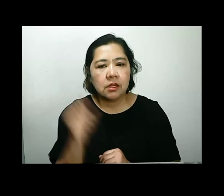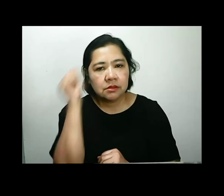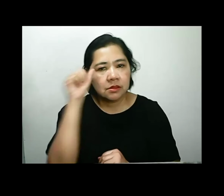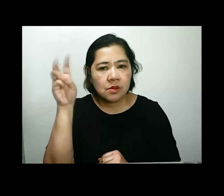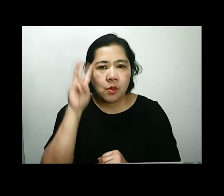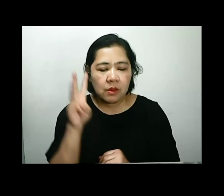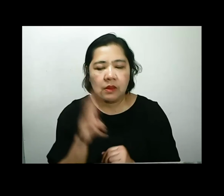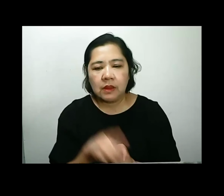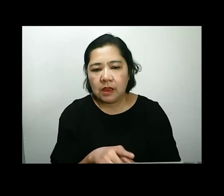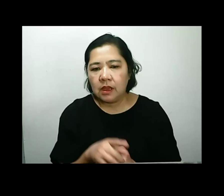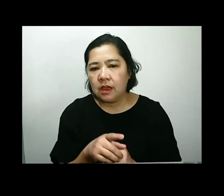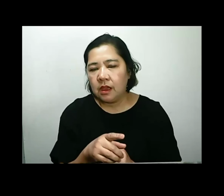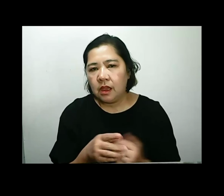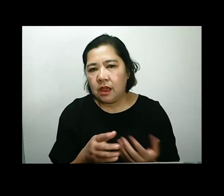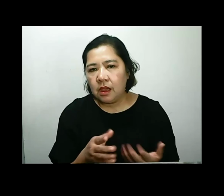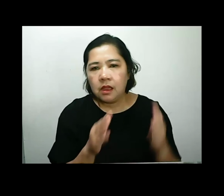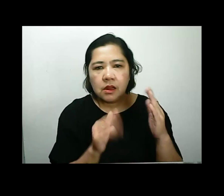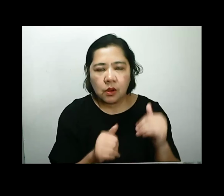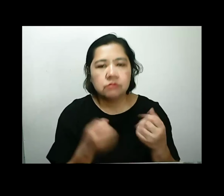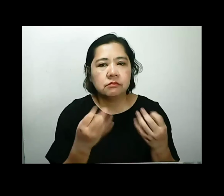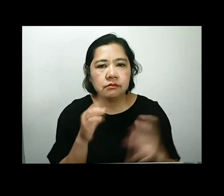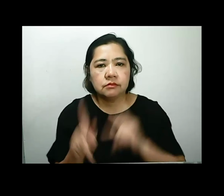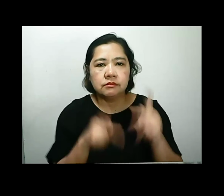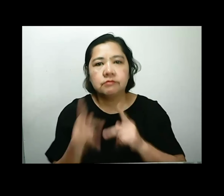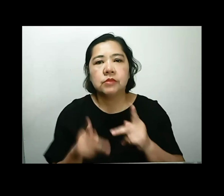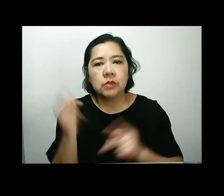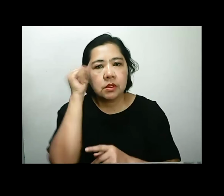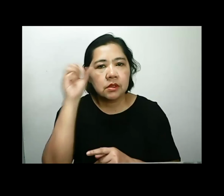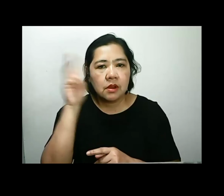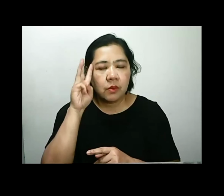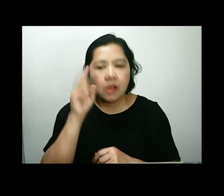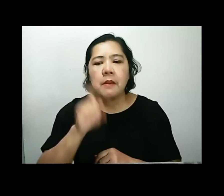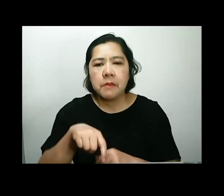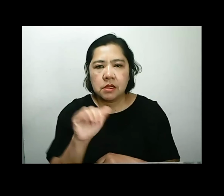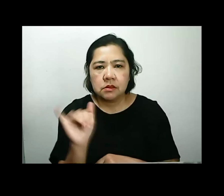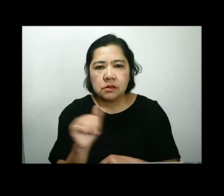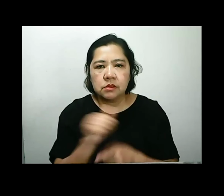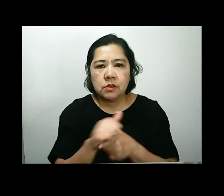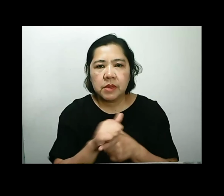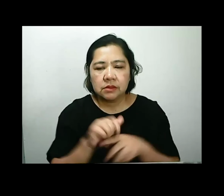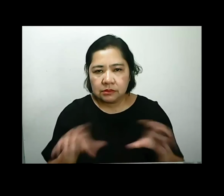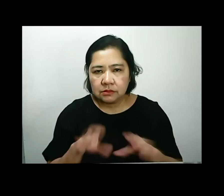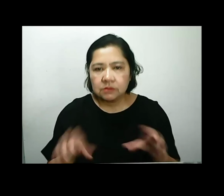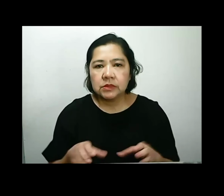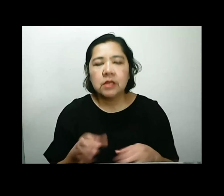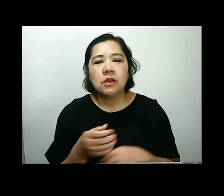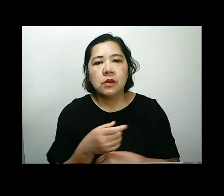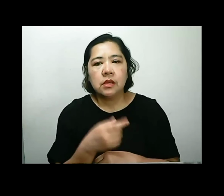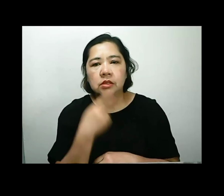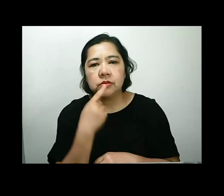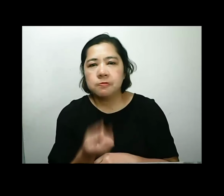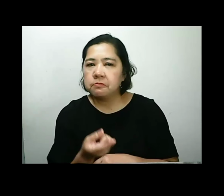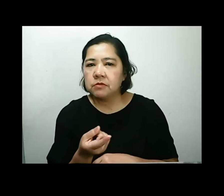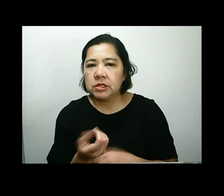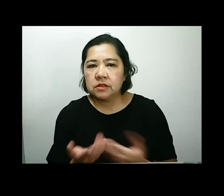wish, you know, a lot of the people are aware, but I think we should also practice it really. That when we say, you know,